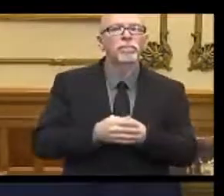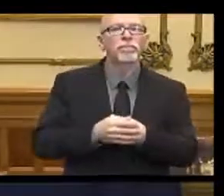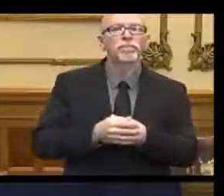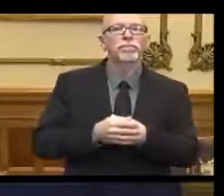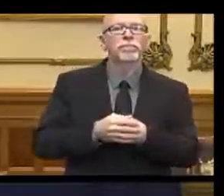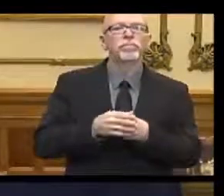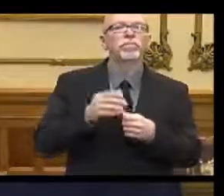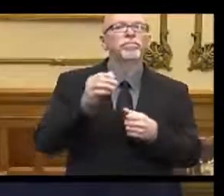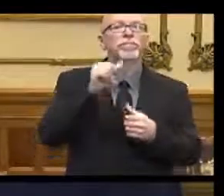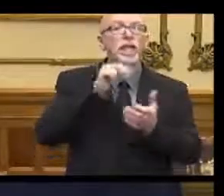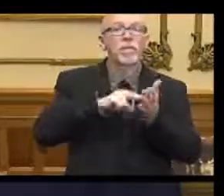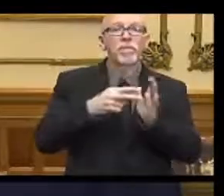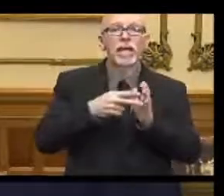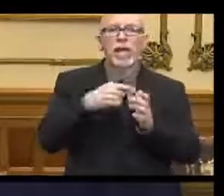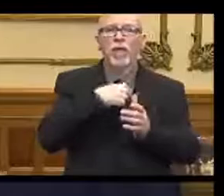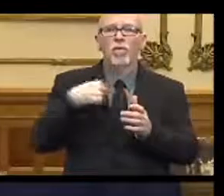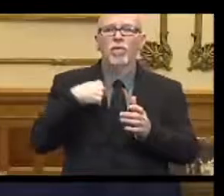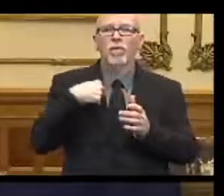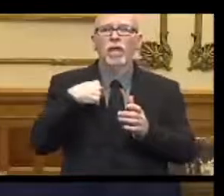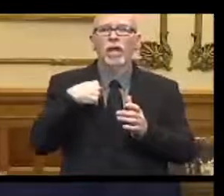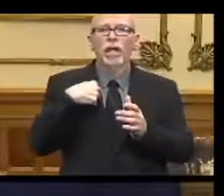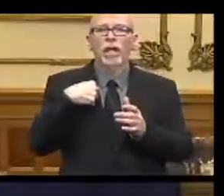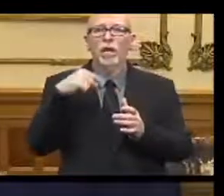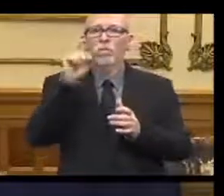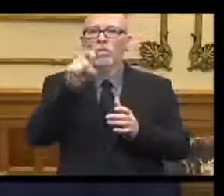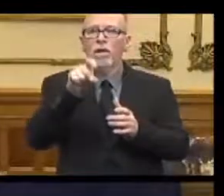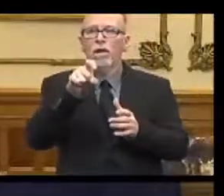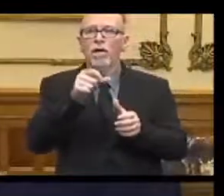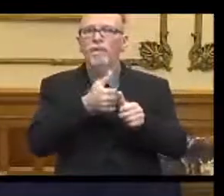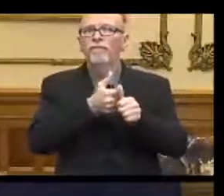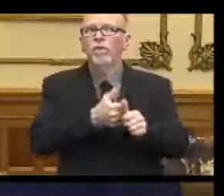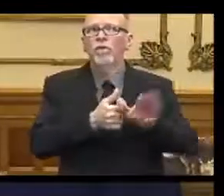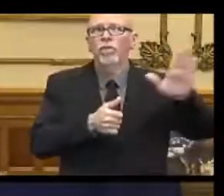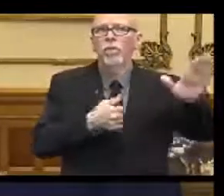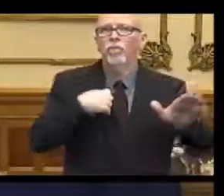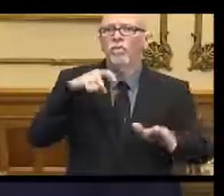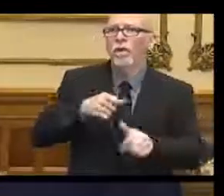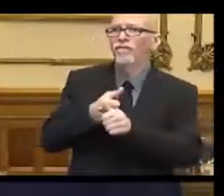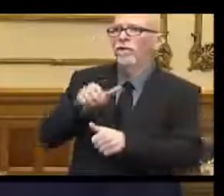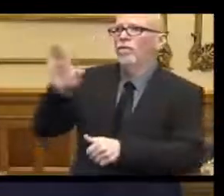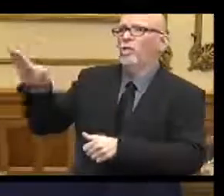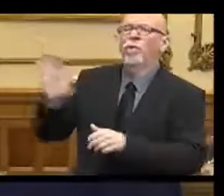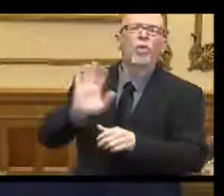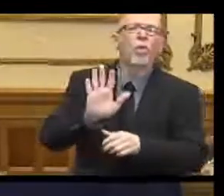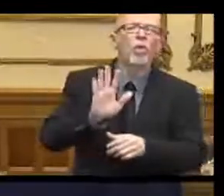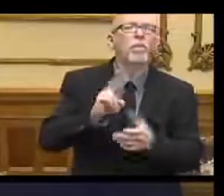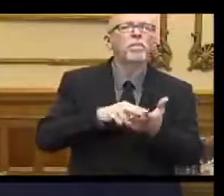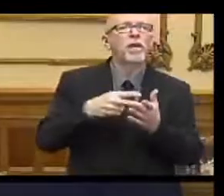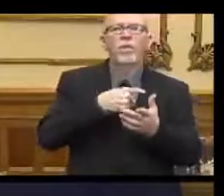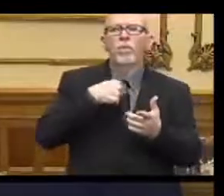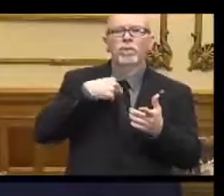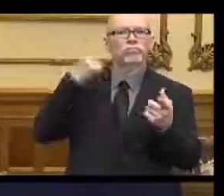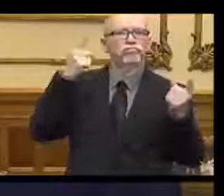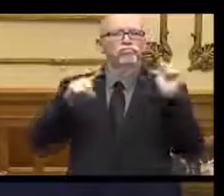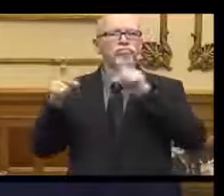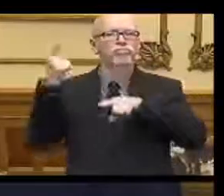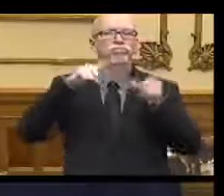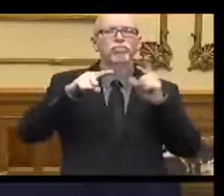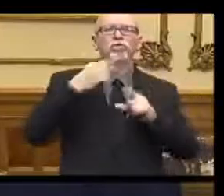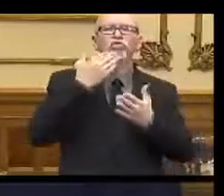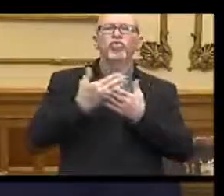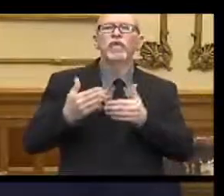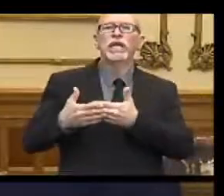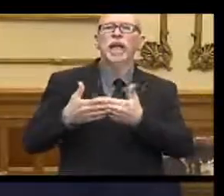to suggest that we are anchored to or on everyone else's timeline. It just means we're being good neighbors. And we're going